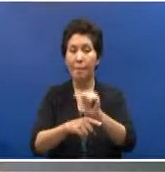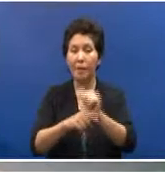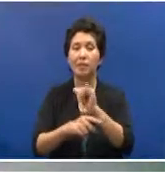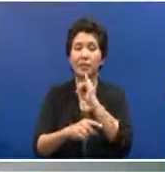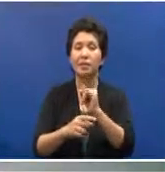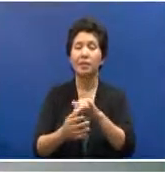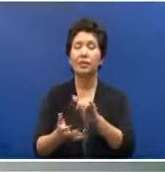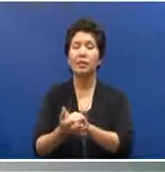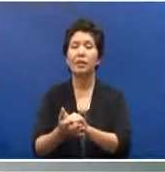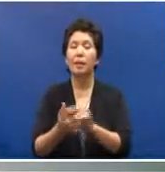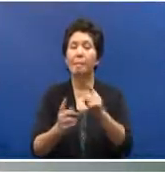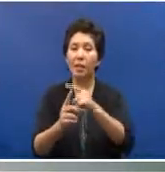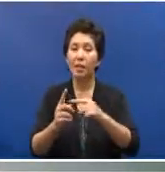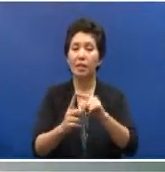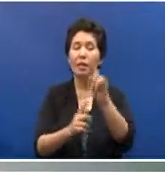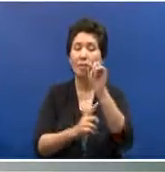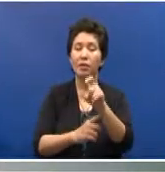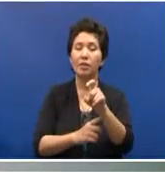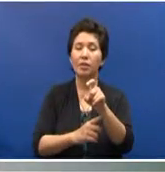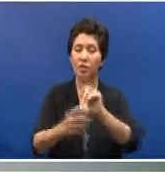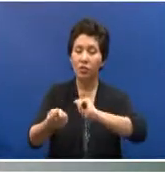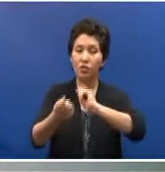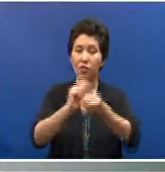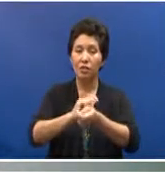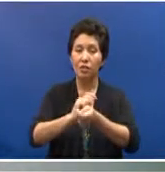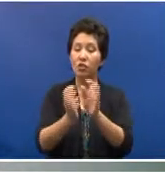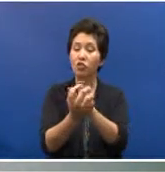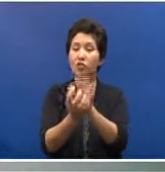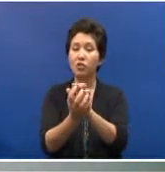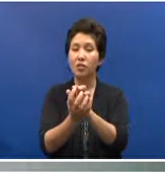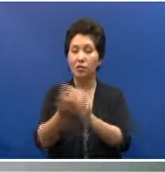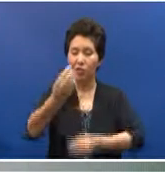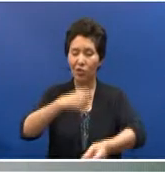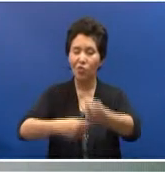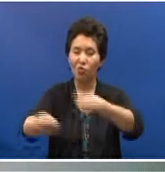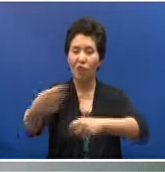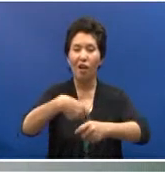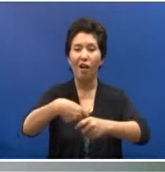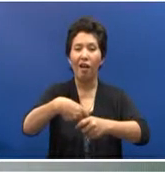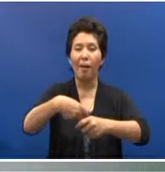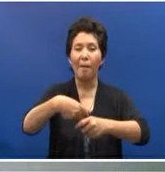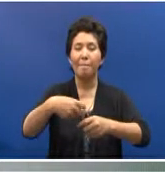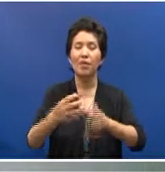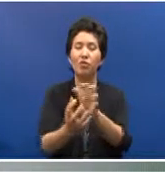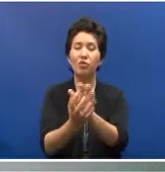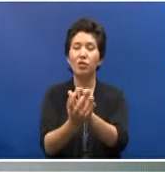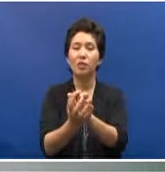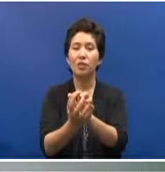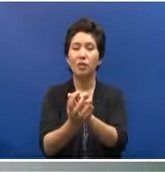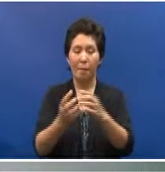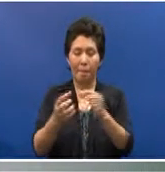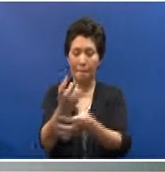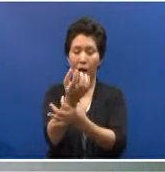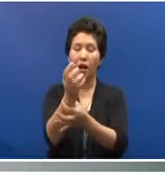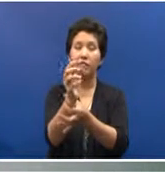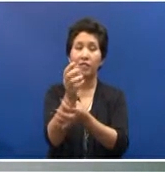is that when they meet, they will exchange the seashells necklaces, okay, with the seashell